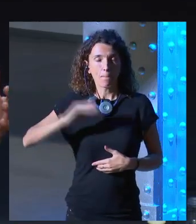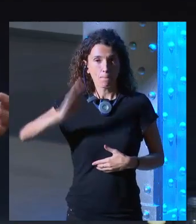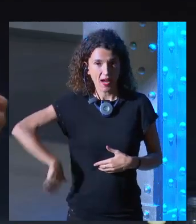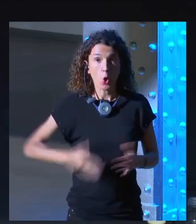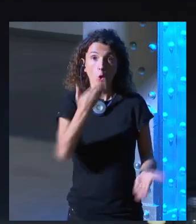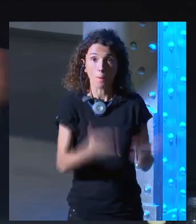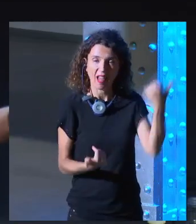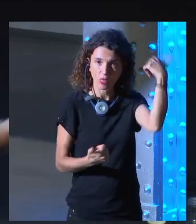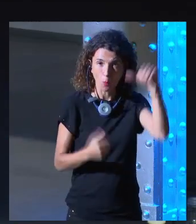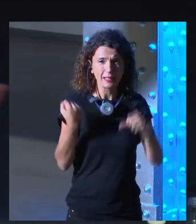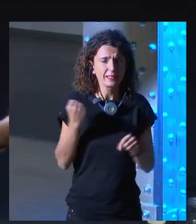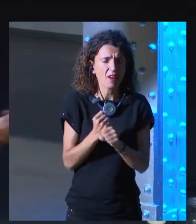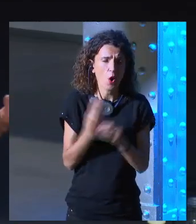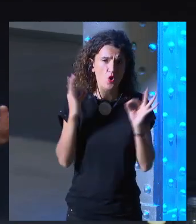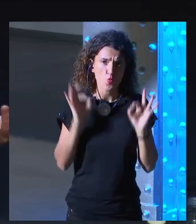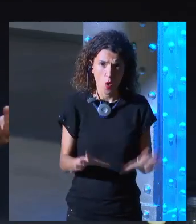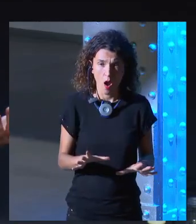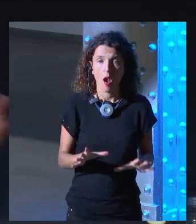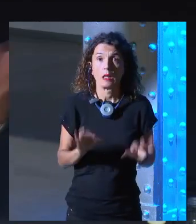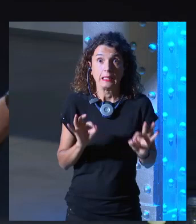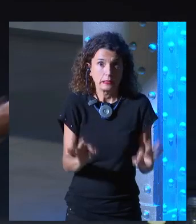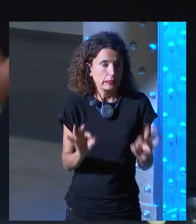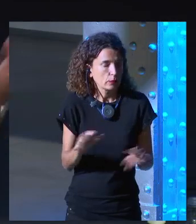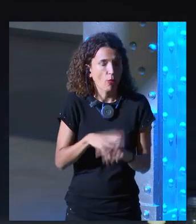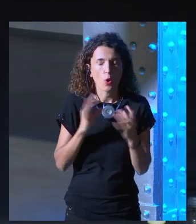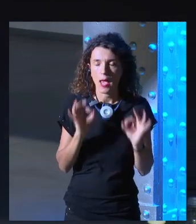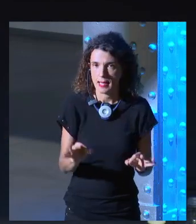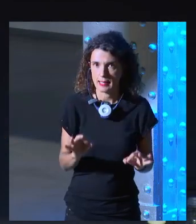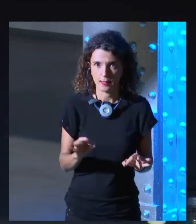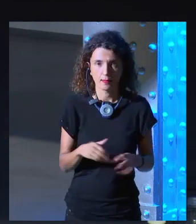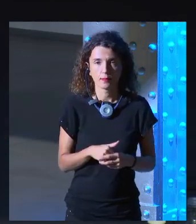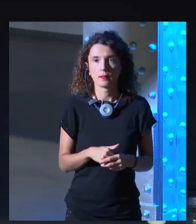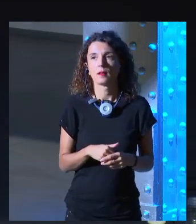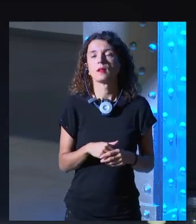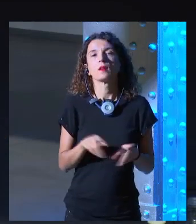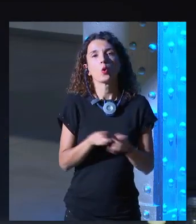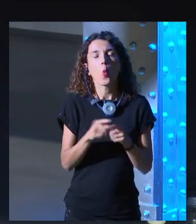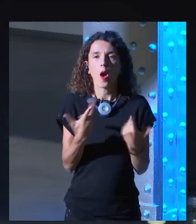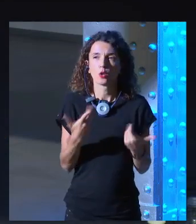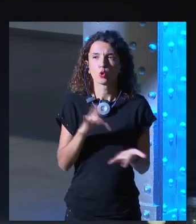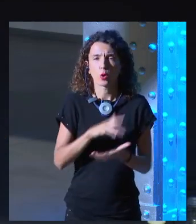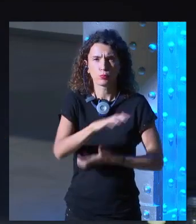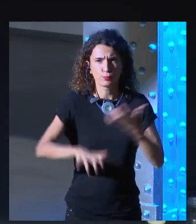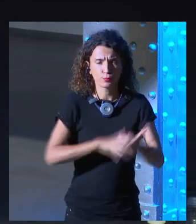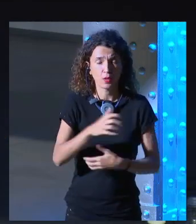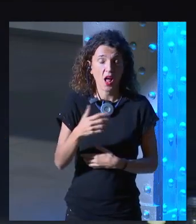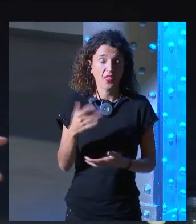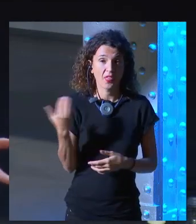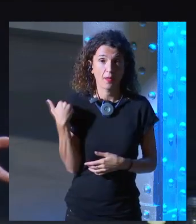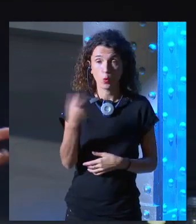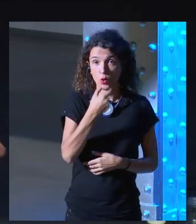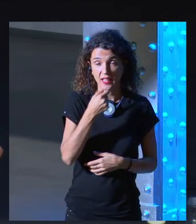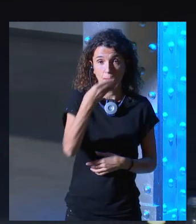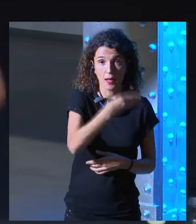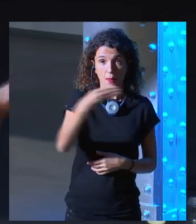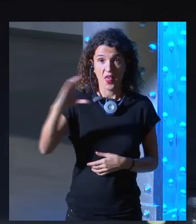jobs. So it's really not over. There was just a big scandal in England at the BBC, which is a publicly funded